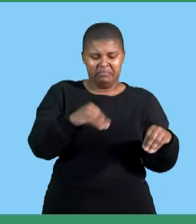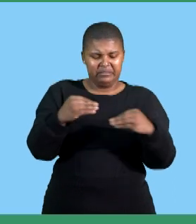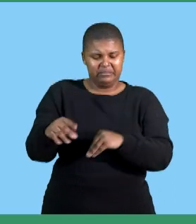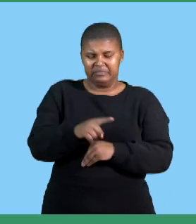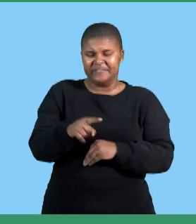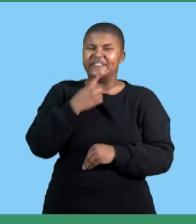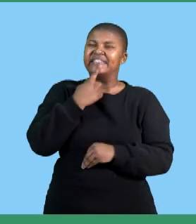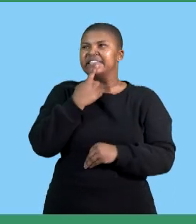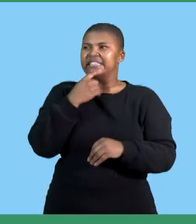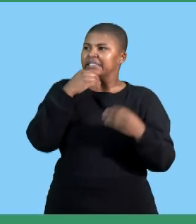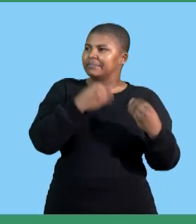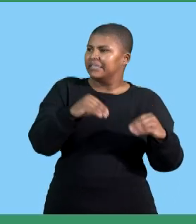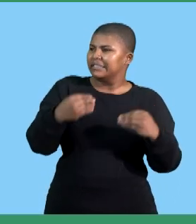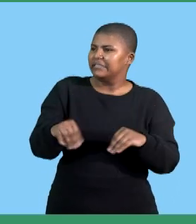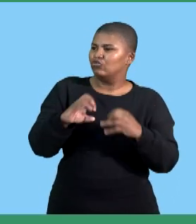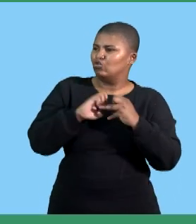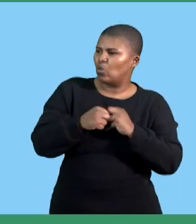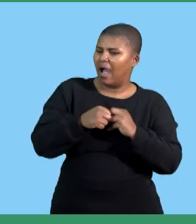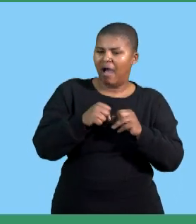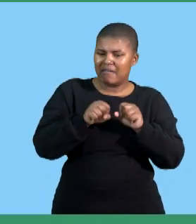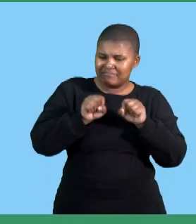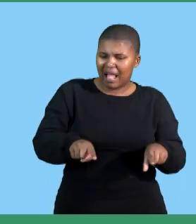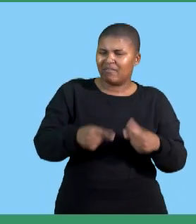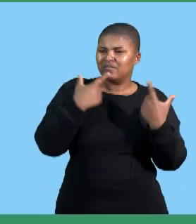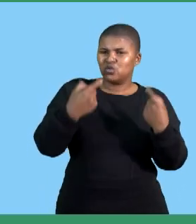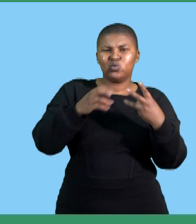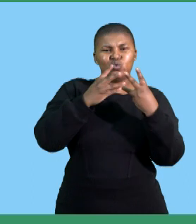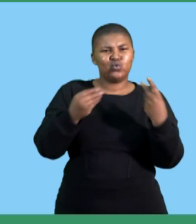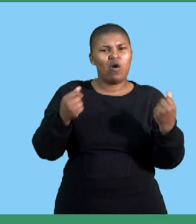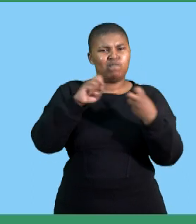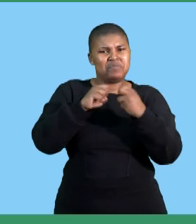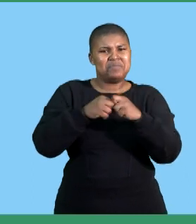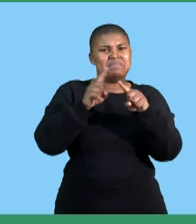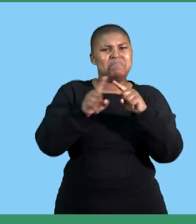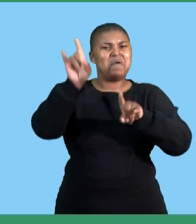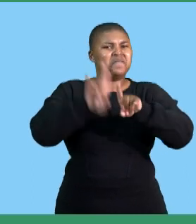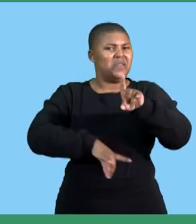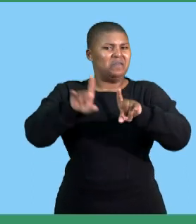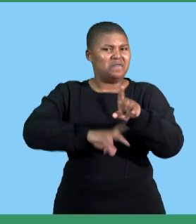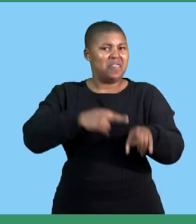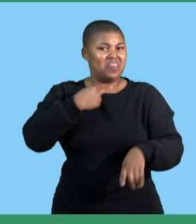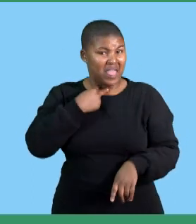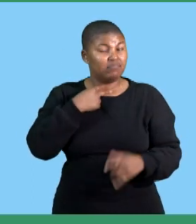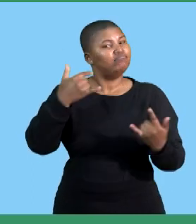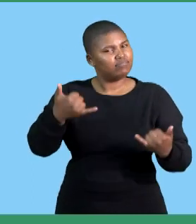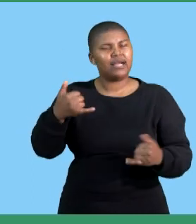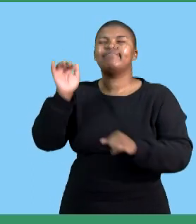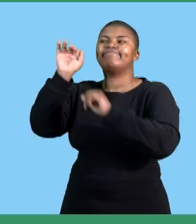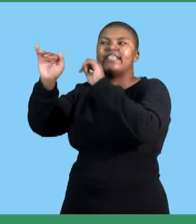So then they will call panels of experts from outside to try and help them to solve this